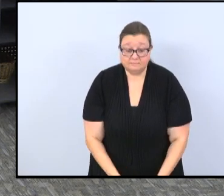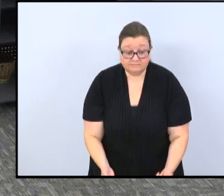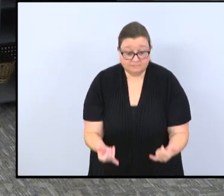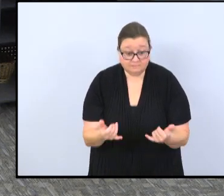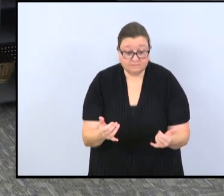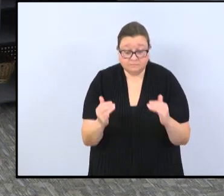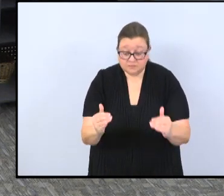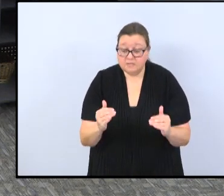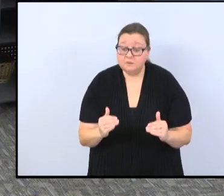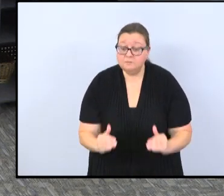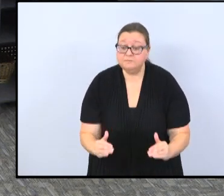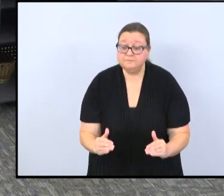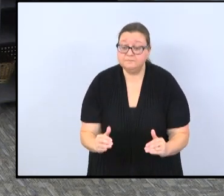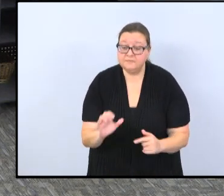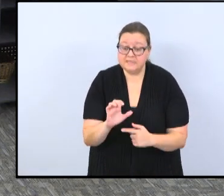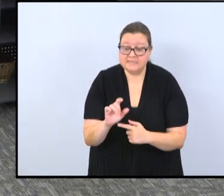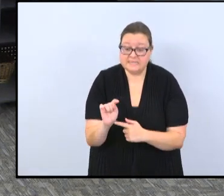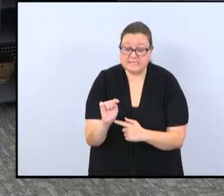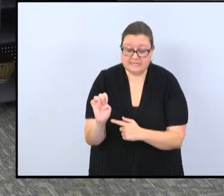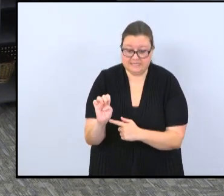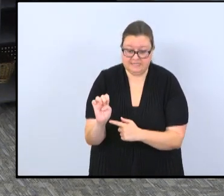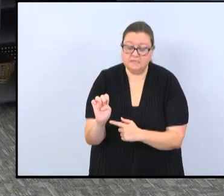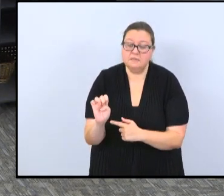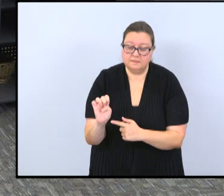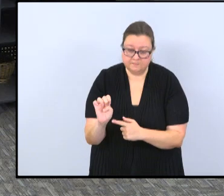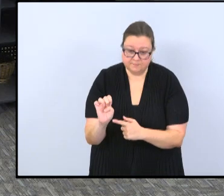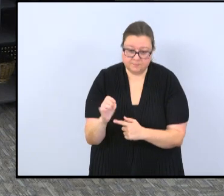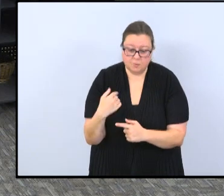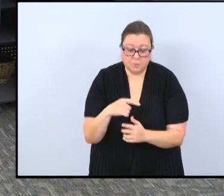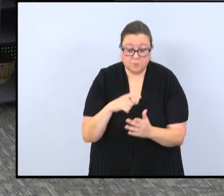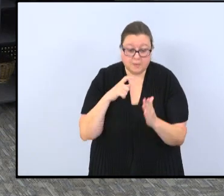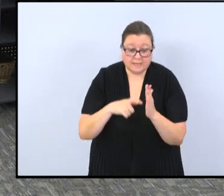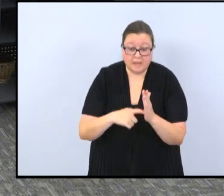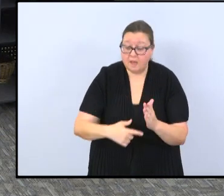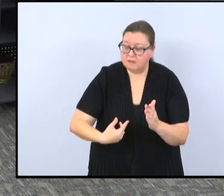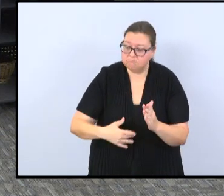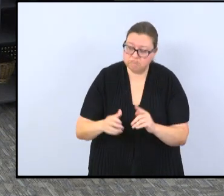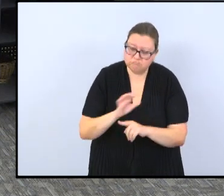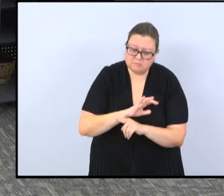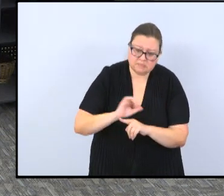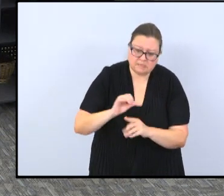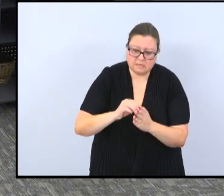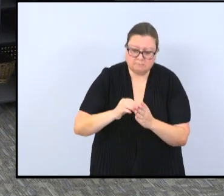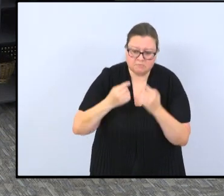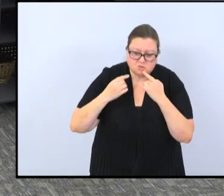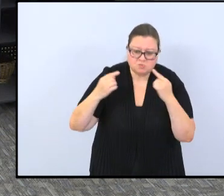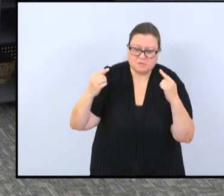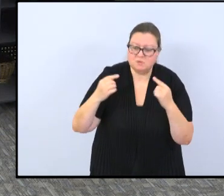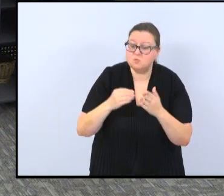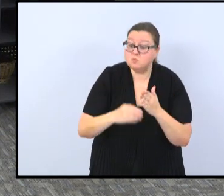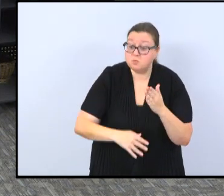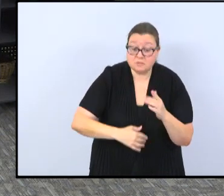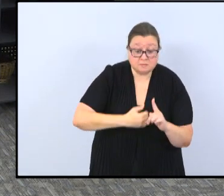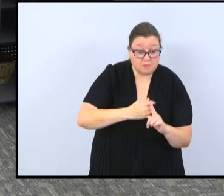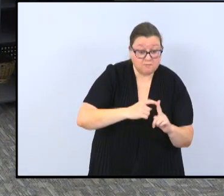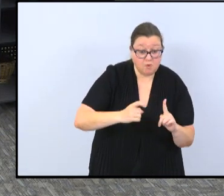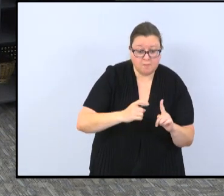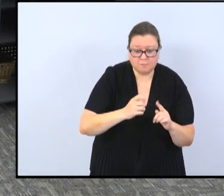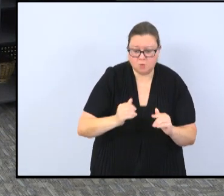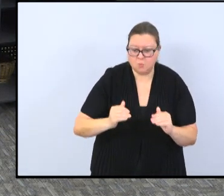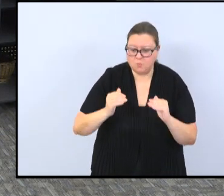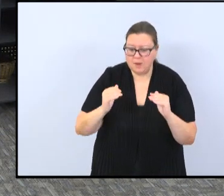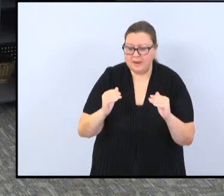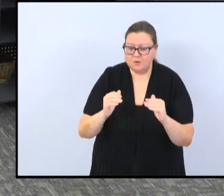And now we're ready to move into our CTE Awards. We're proud to recognize the outstanding achievements of students from the Greater Waco